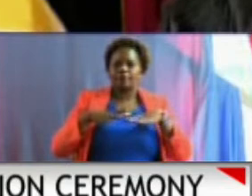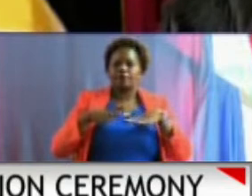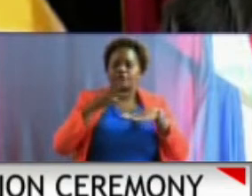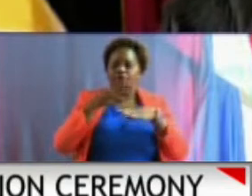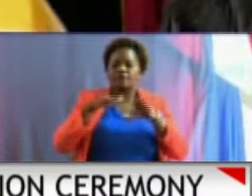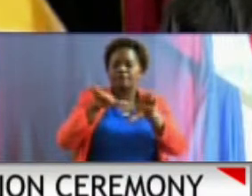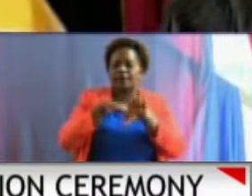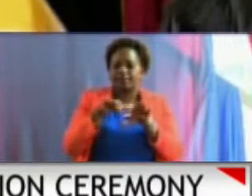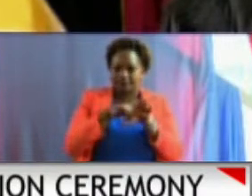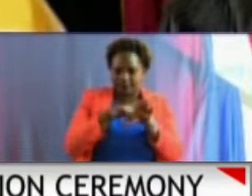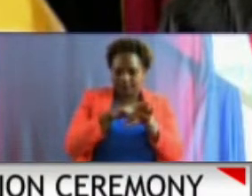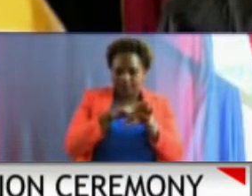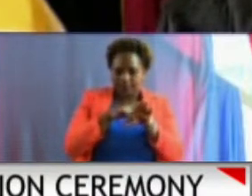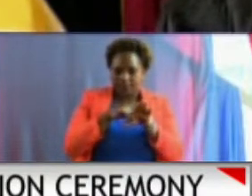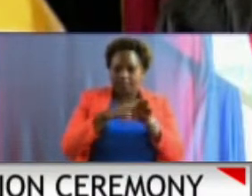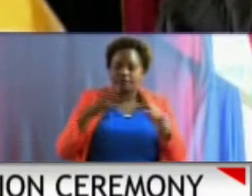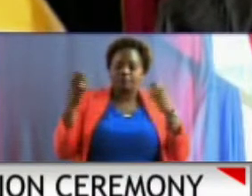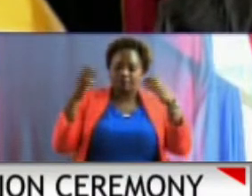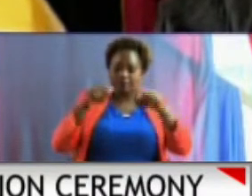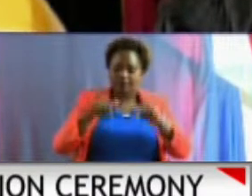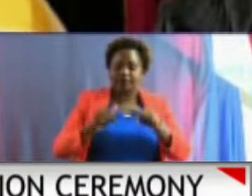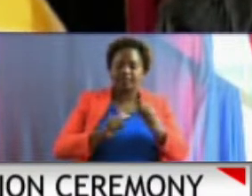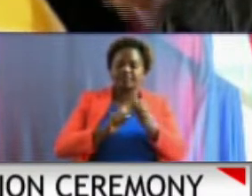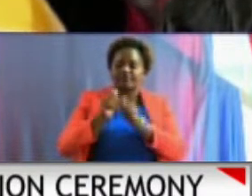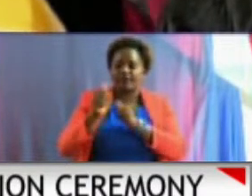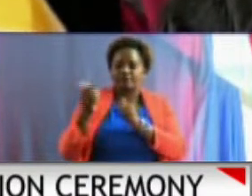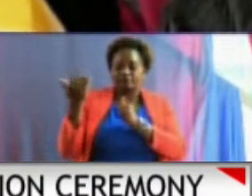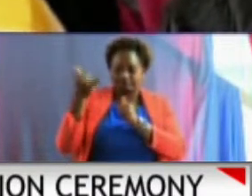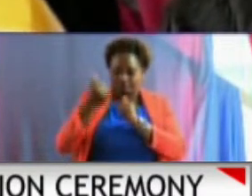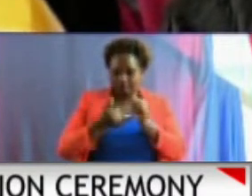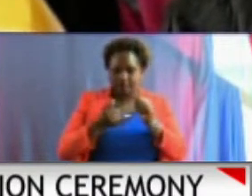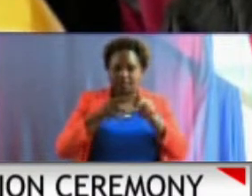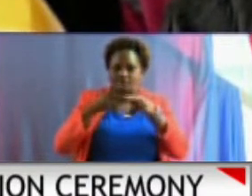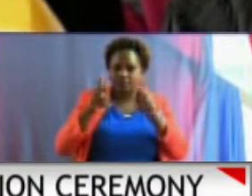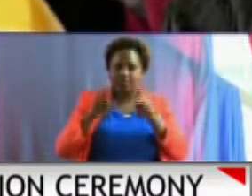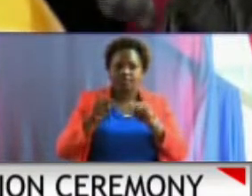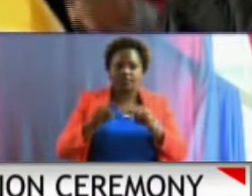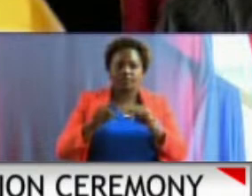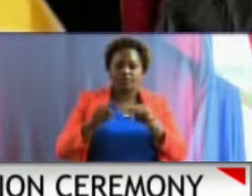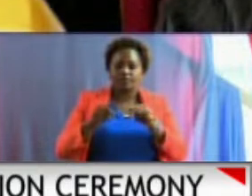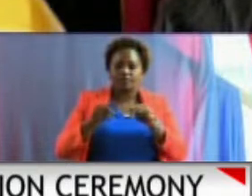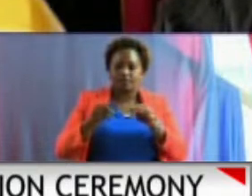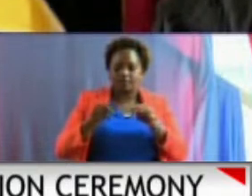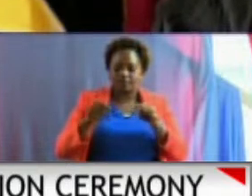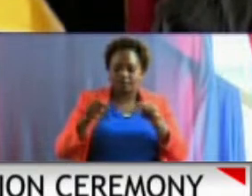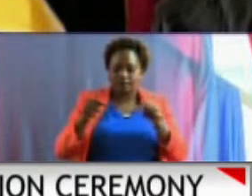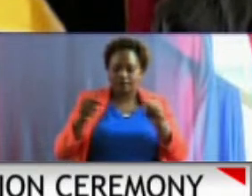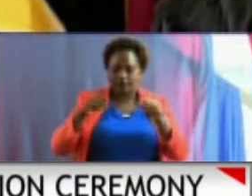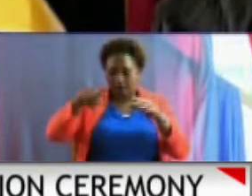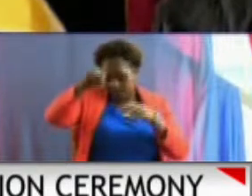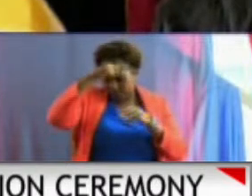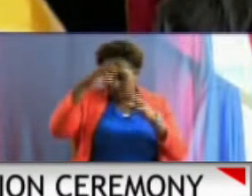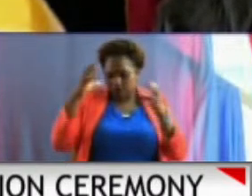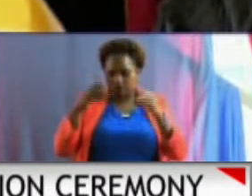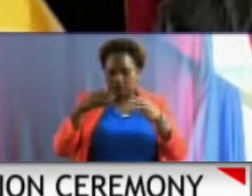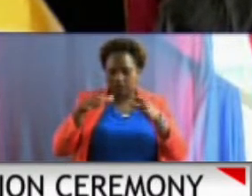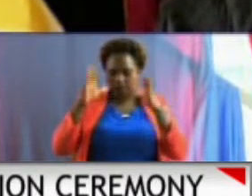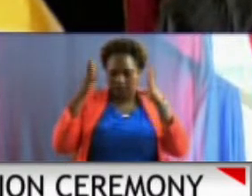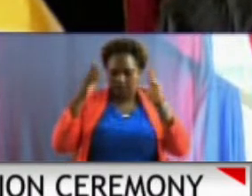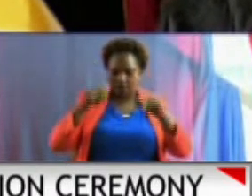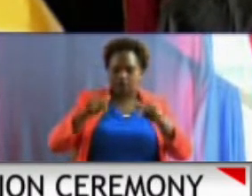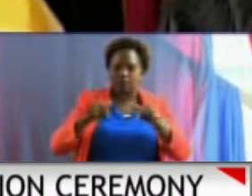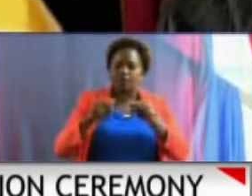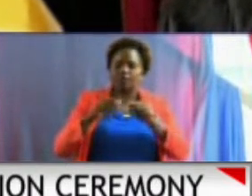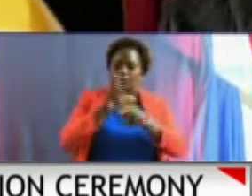have participated to bring us this far. As we begin the function today, we pray that, Lord, you begin with us and